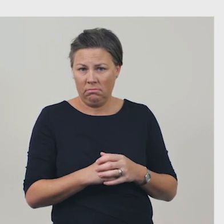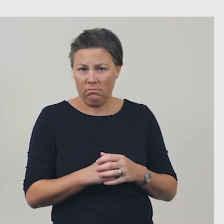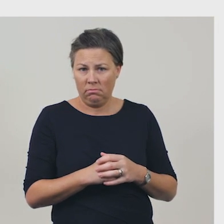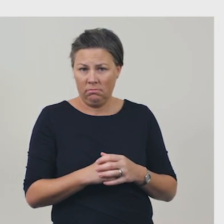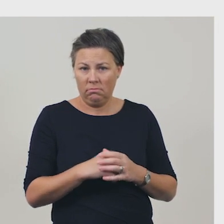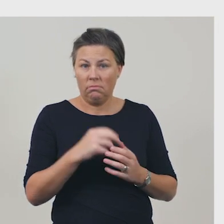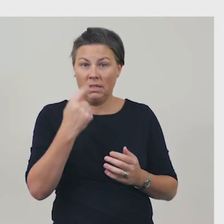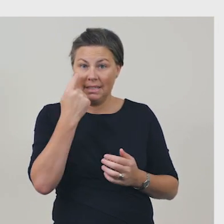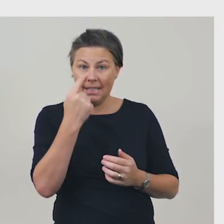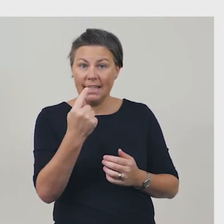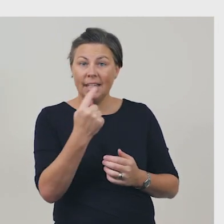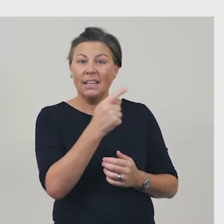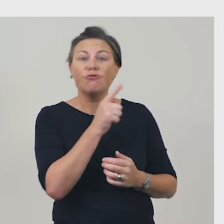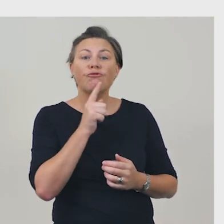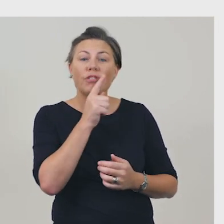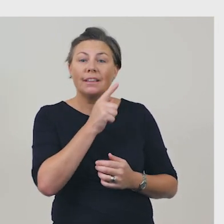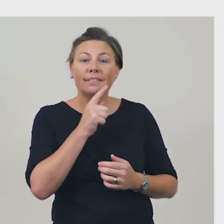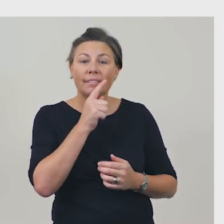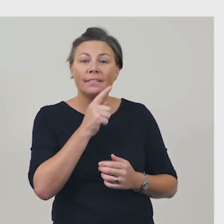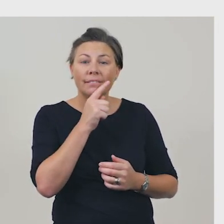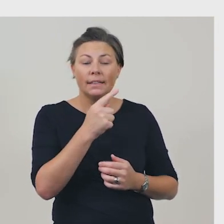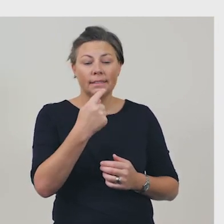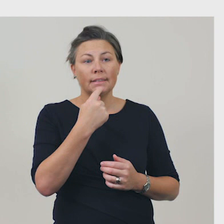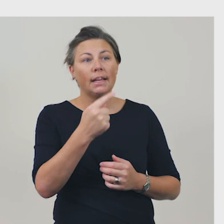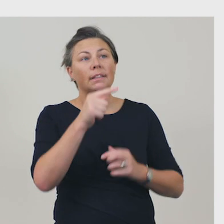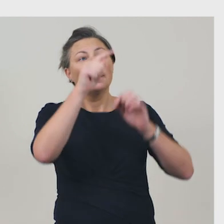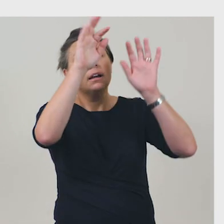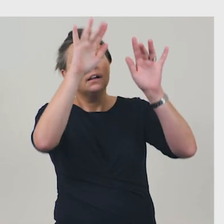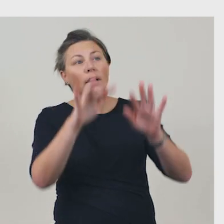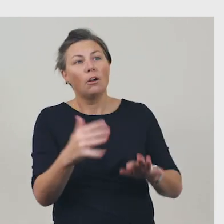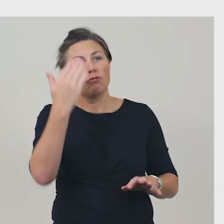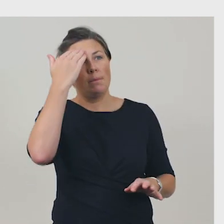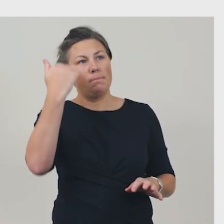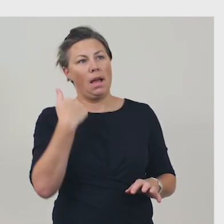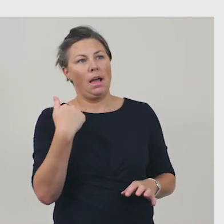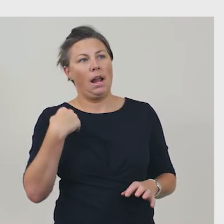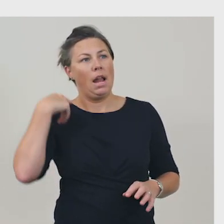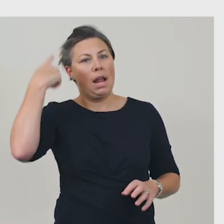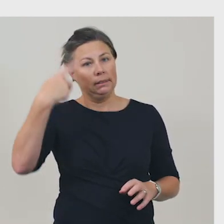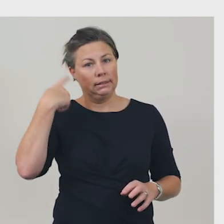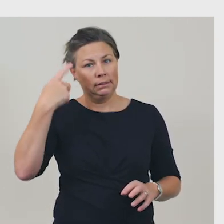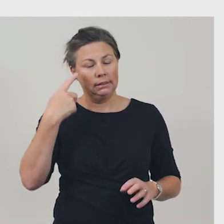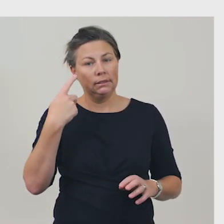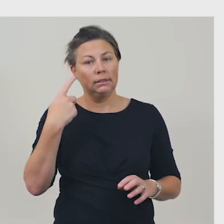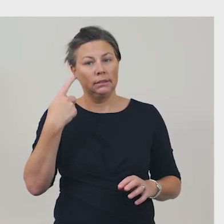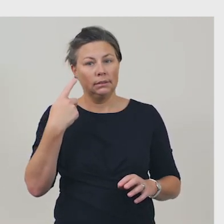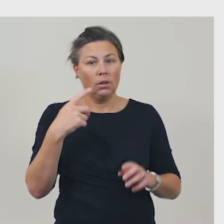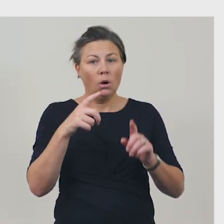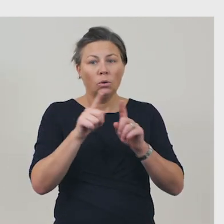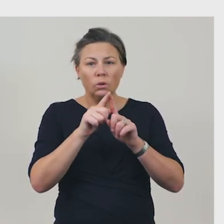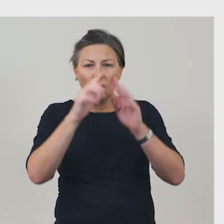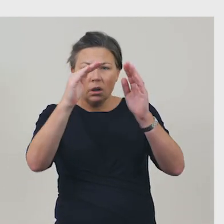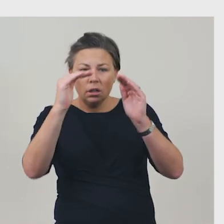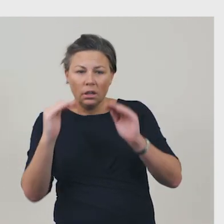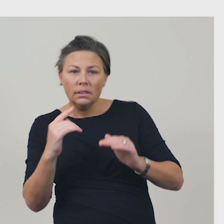That's right. The journal entry states, "The rain falling softly reminds me of London." And it also says that the